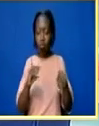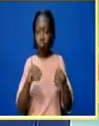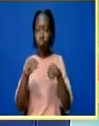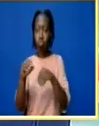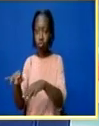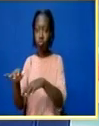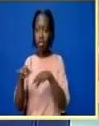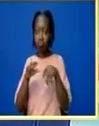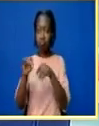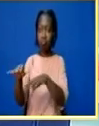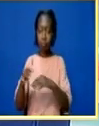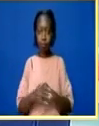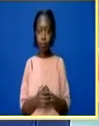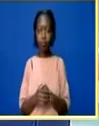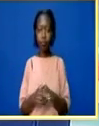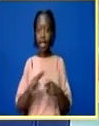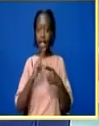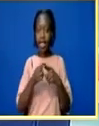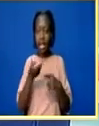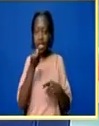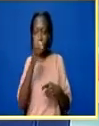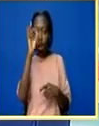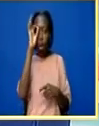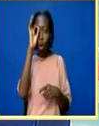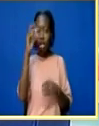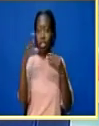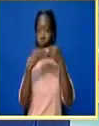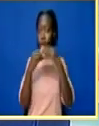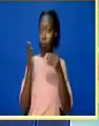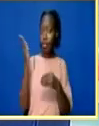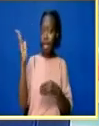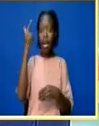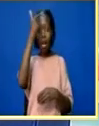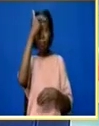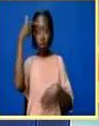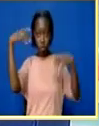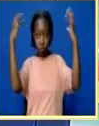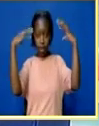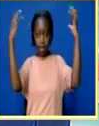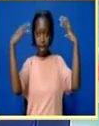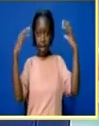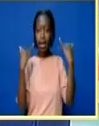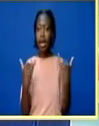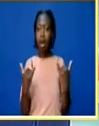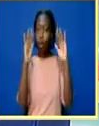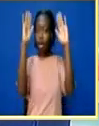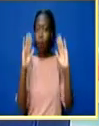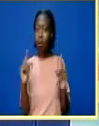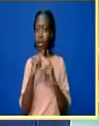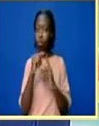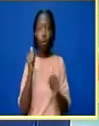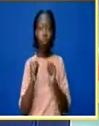mm, due to droplets. Mm. Due to water? Droplets. So the key word is